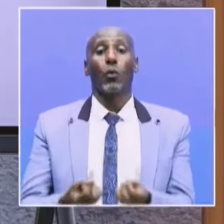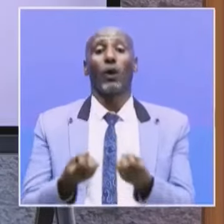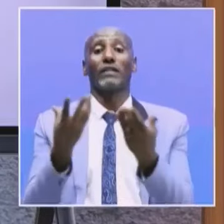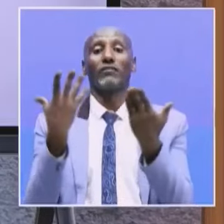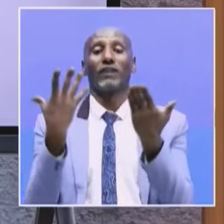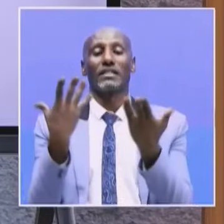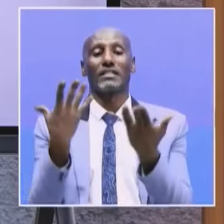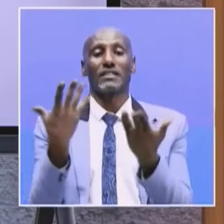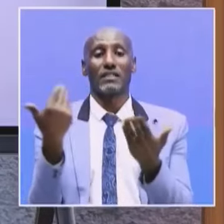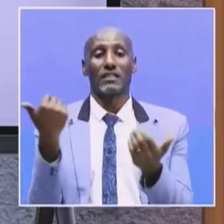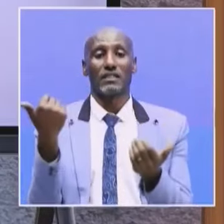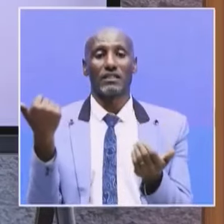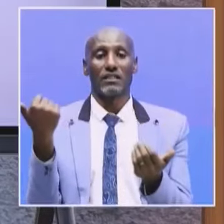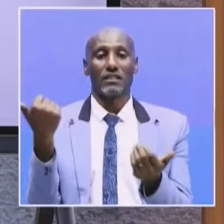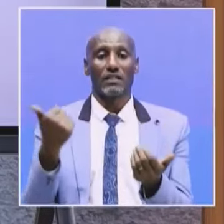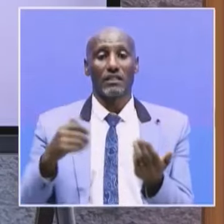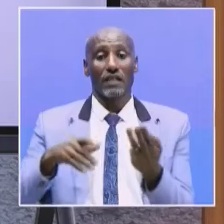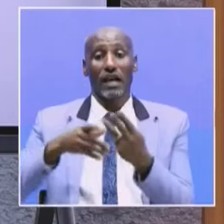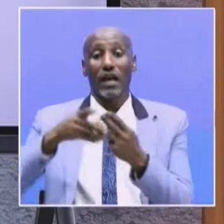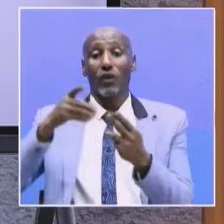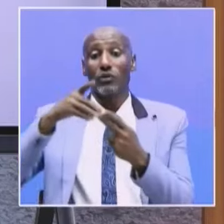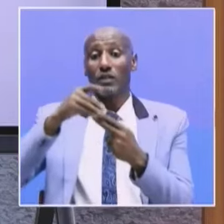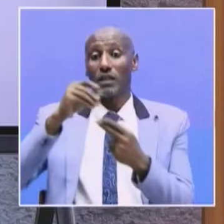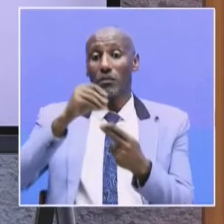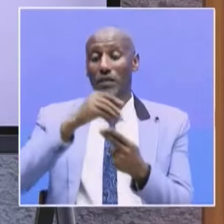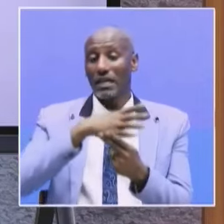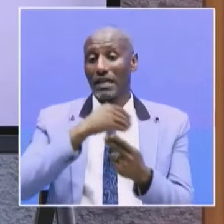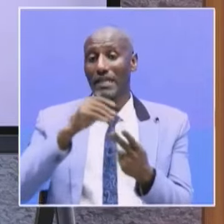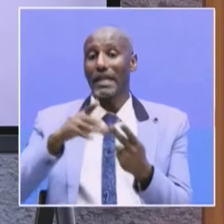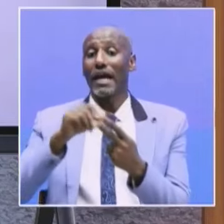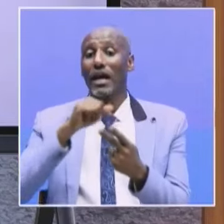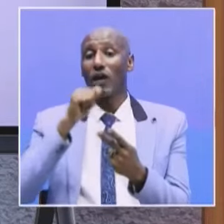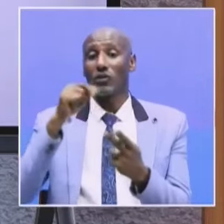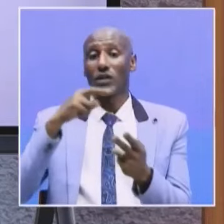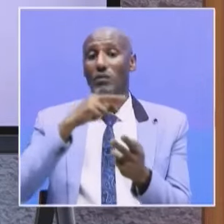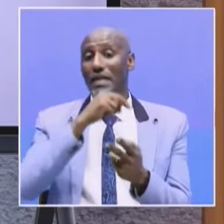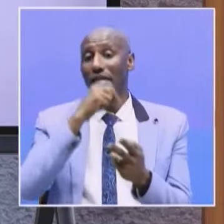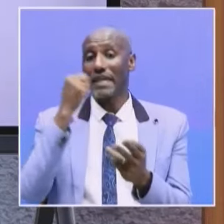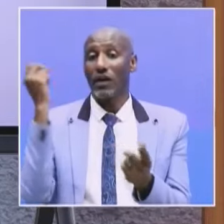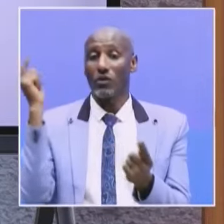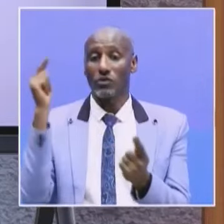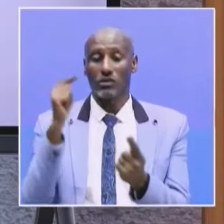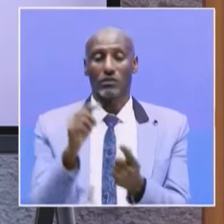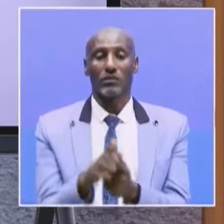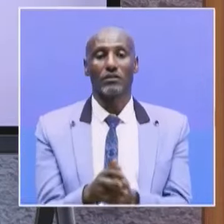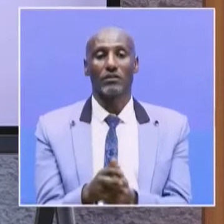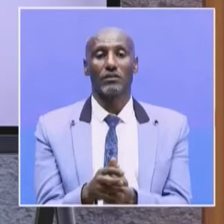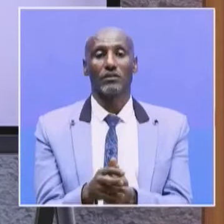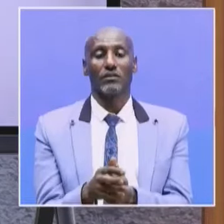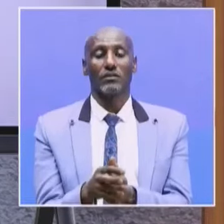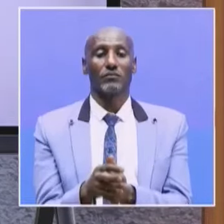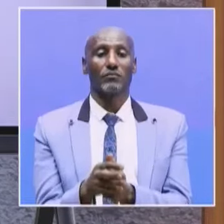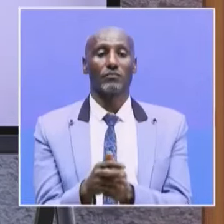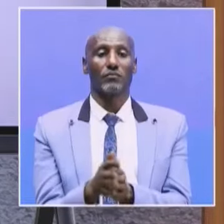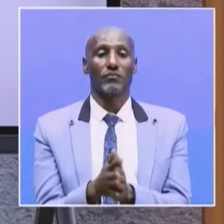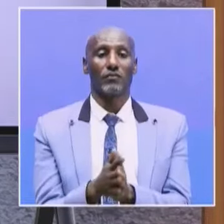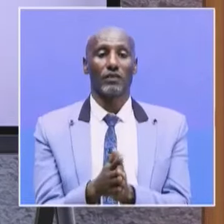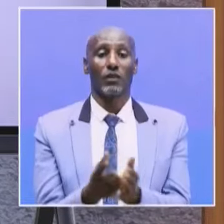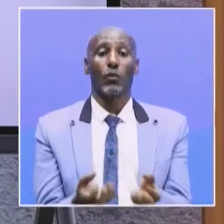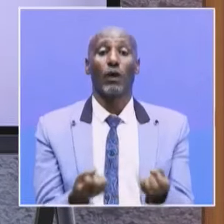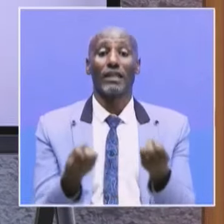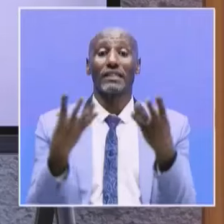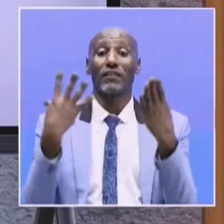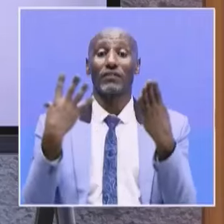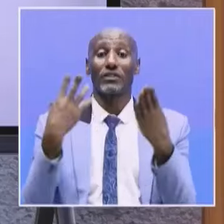Quantifiers, and also countable and uncountable noun. When we come to quantifiers, you can use both countable